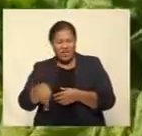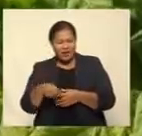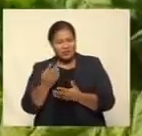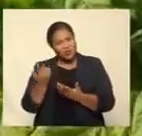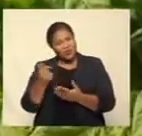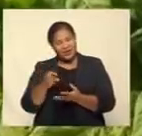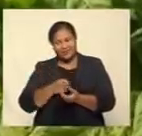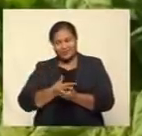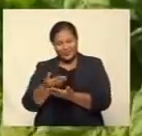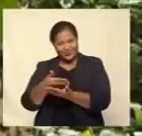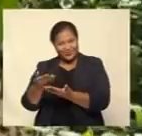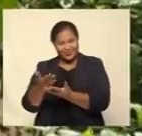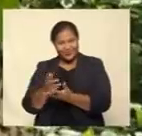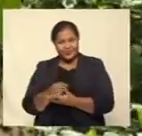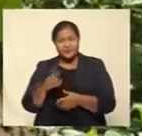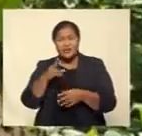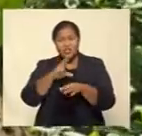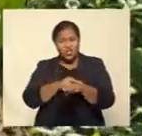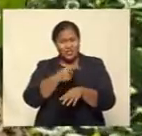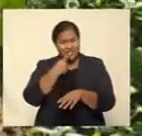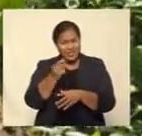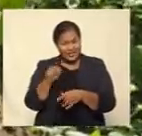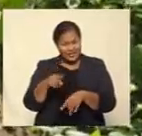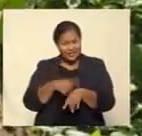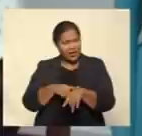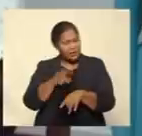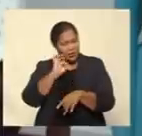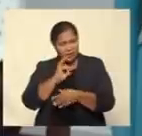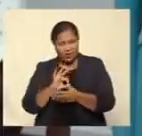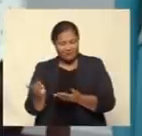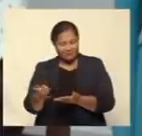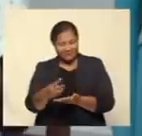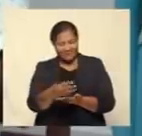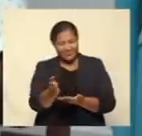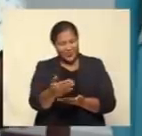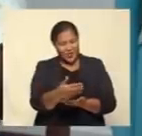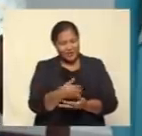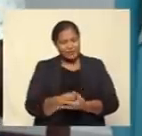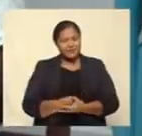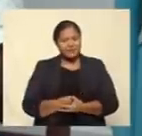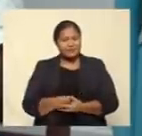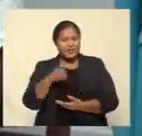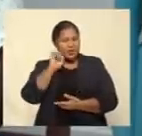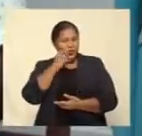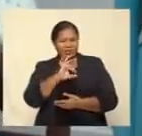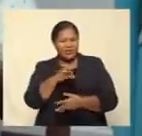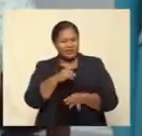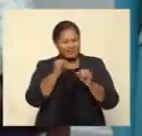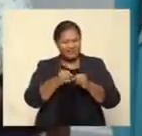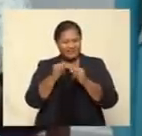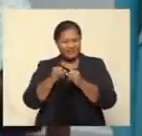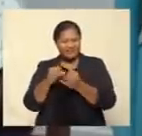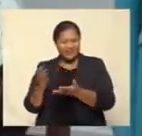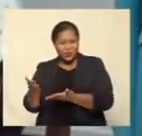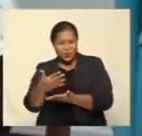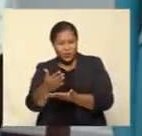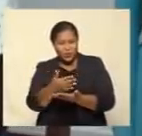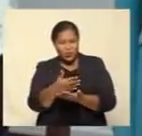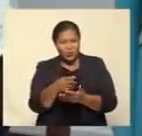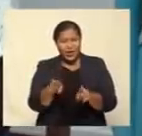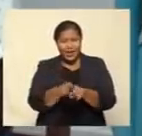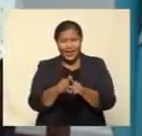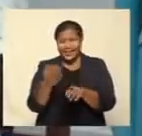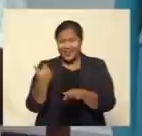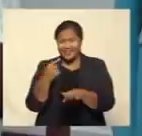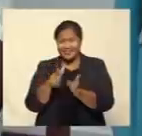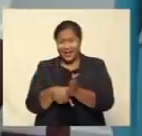Reddy says this time around they will not collect data. We will not be having individual household data like we collected last time,